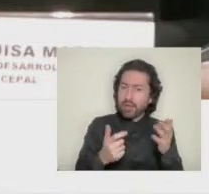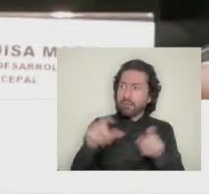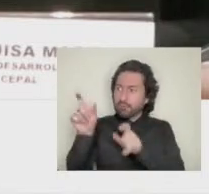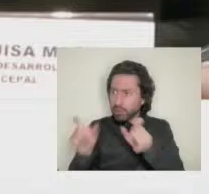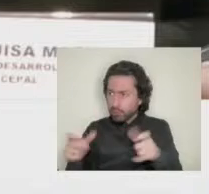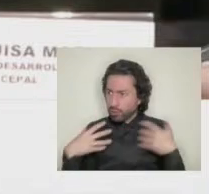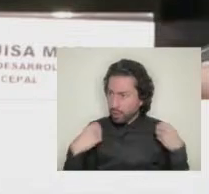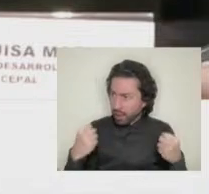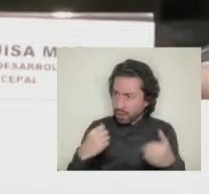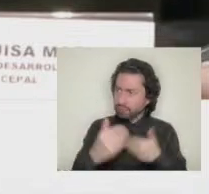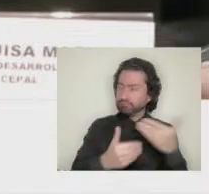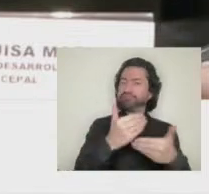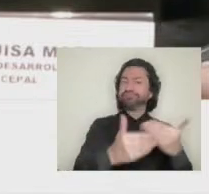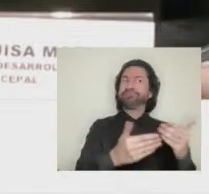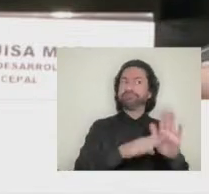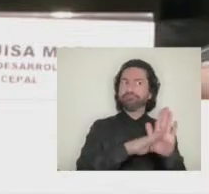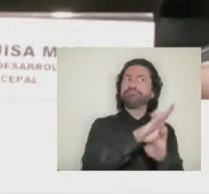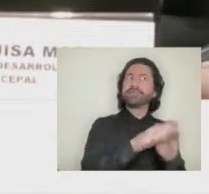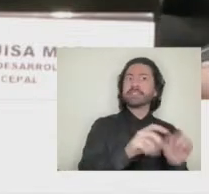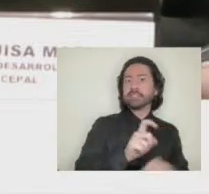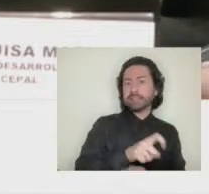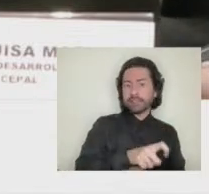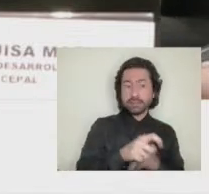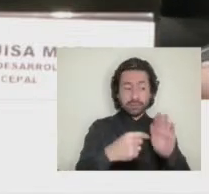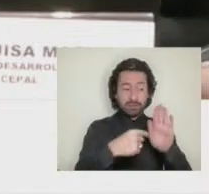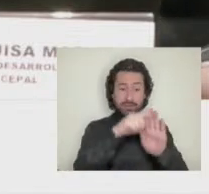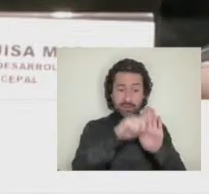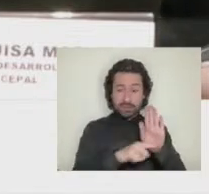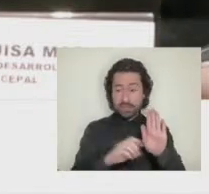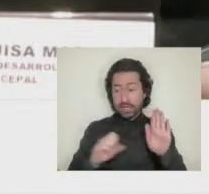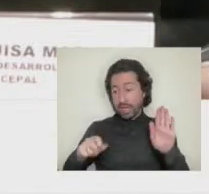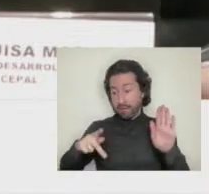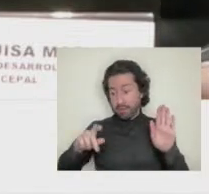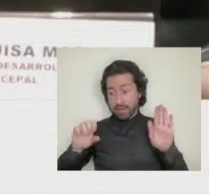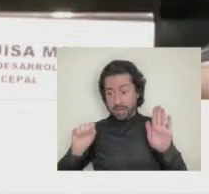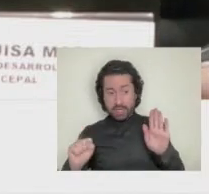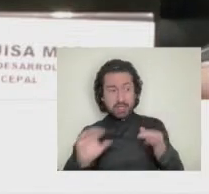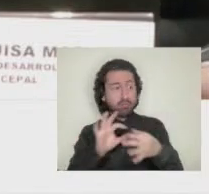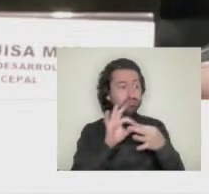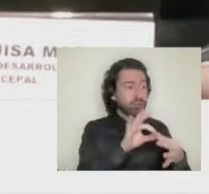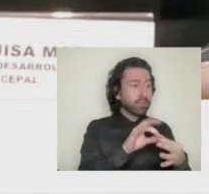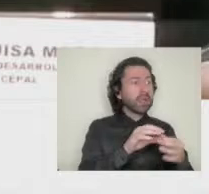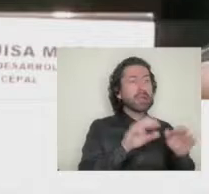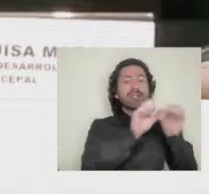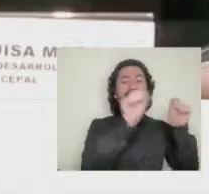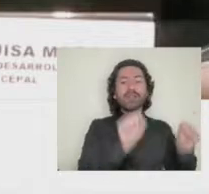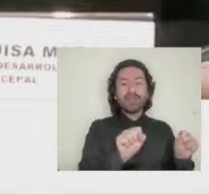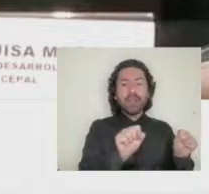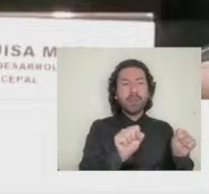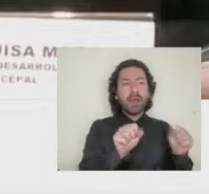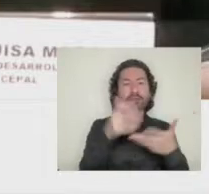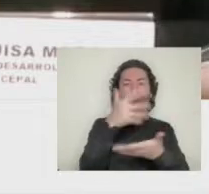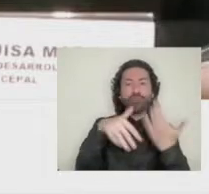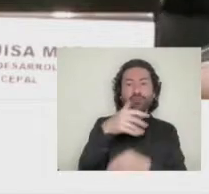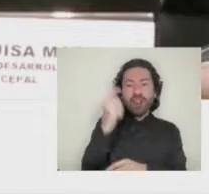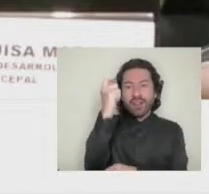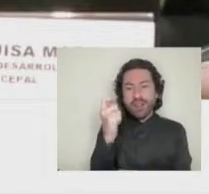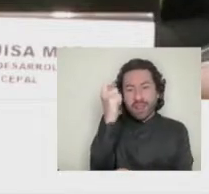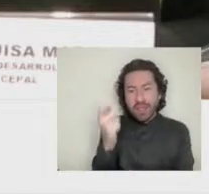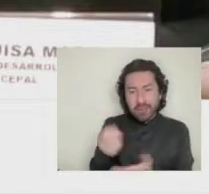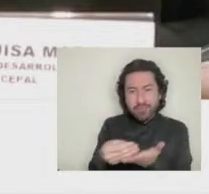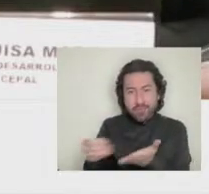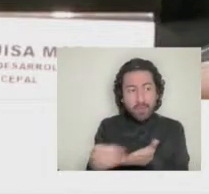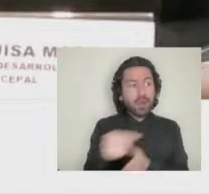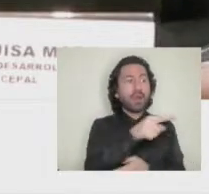that need to improve the health of people. When we coordinate primary healthcare with social protection systems, that becomes